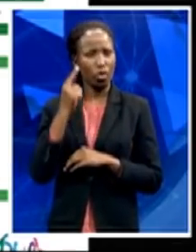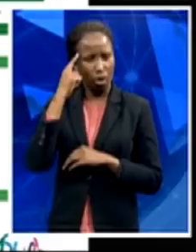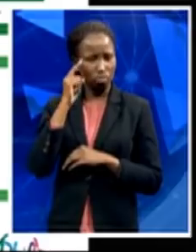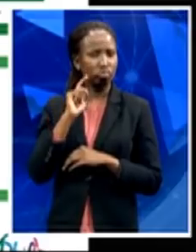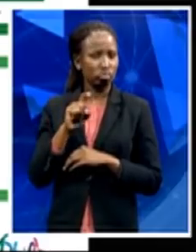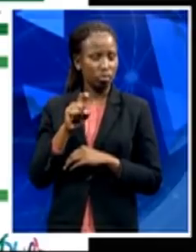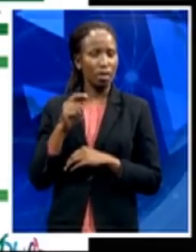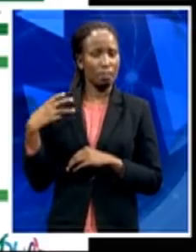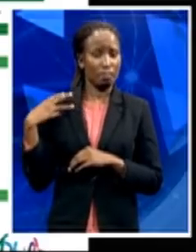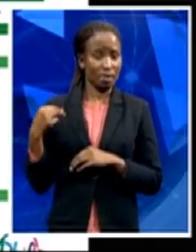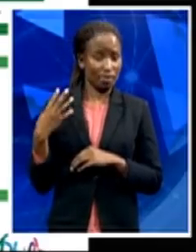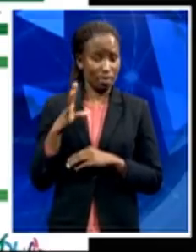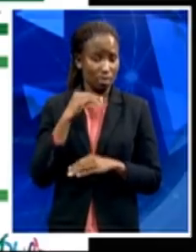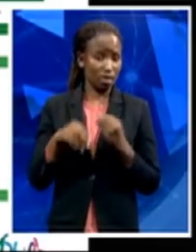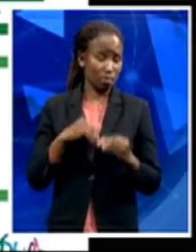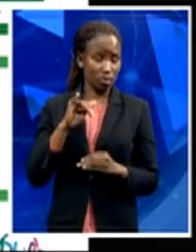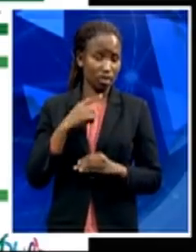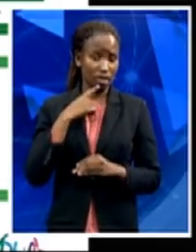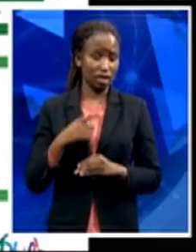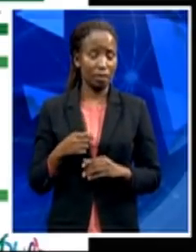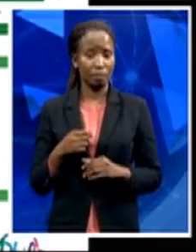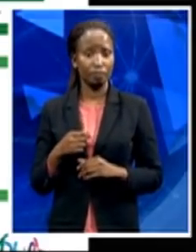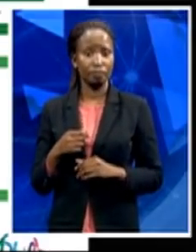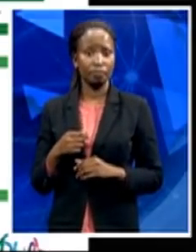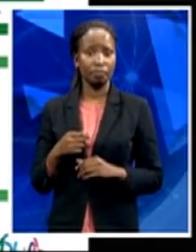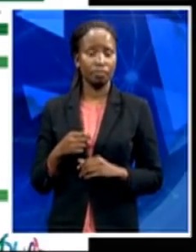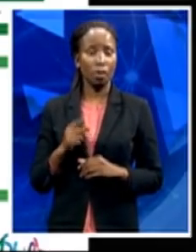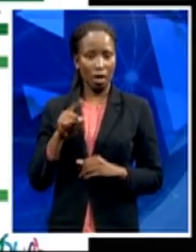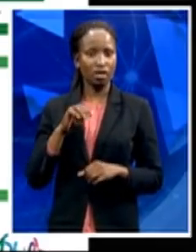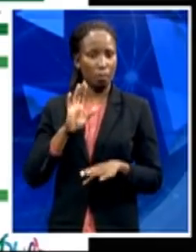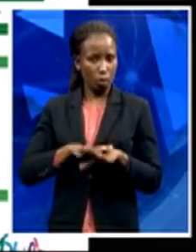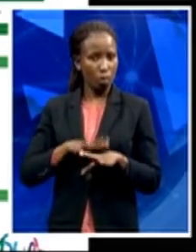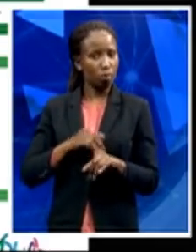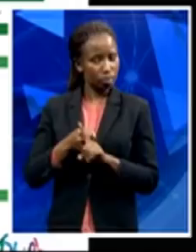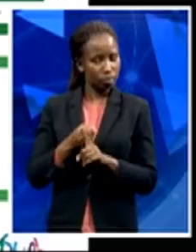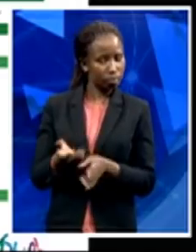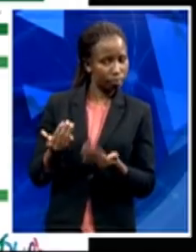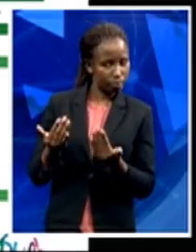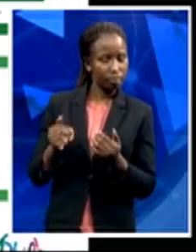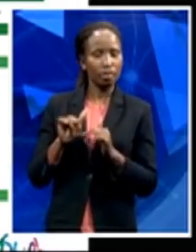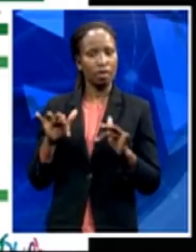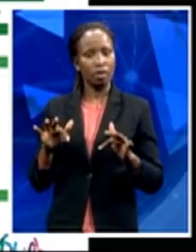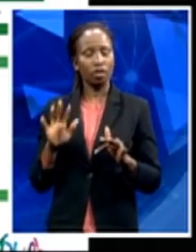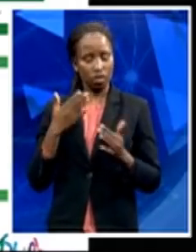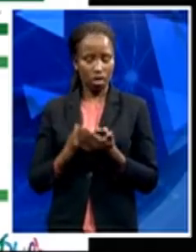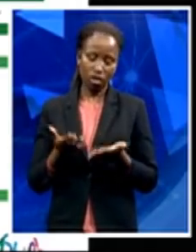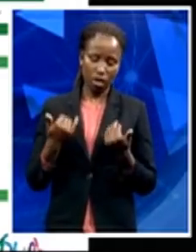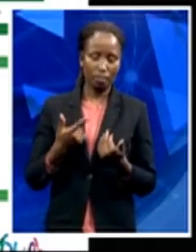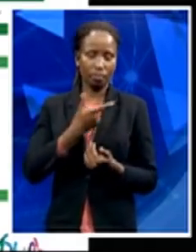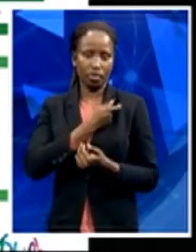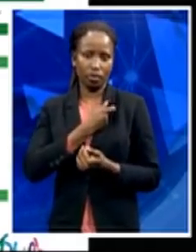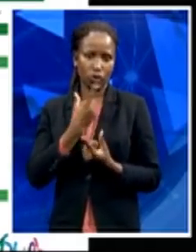that other efforts have to be put in place to stimulate a demand for that population that is above